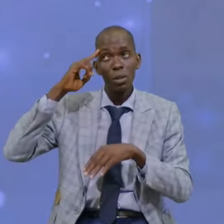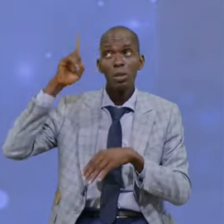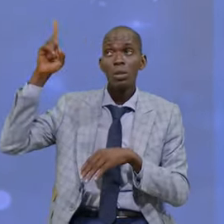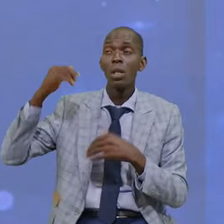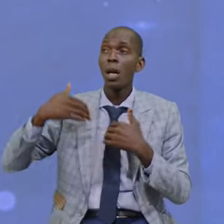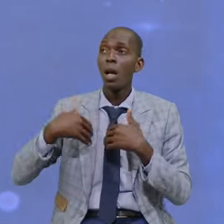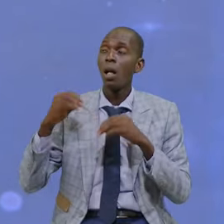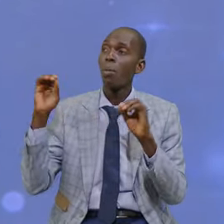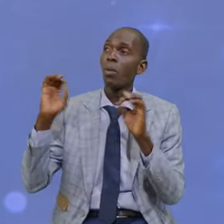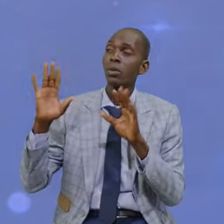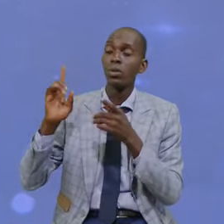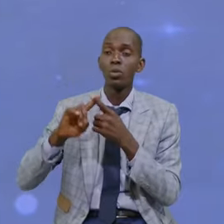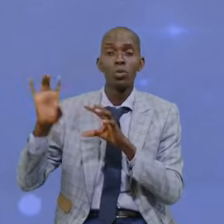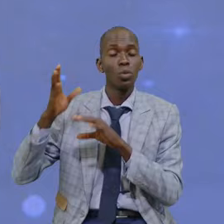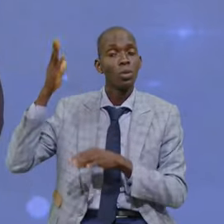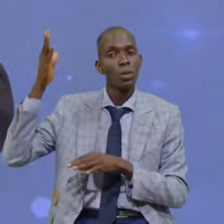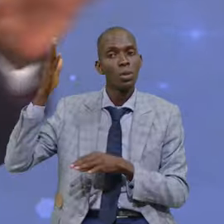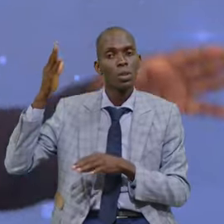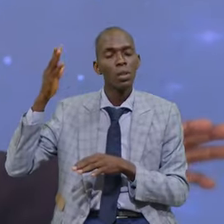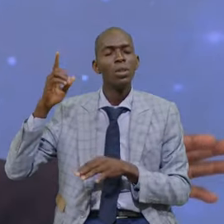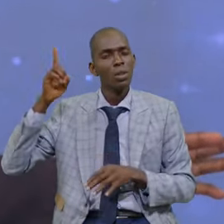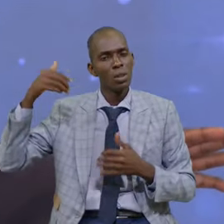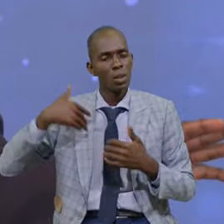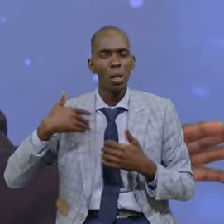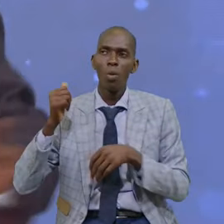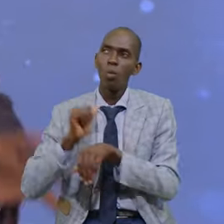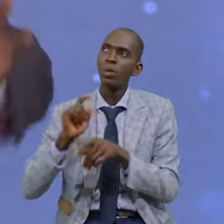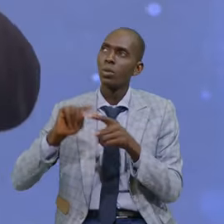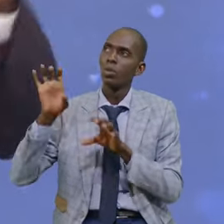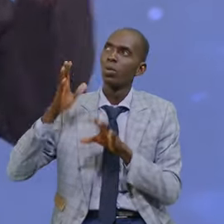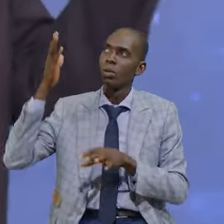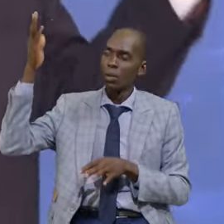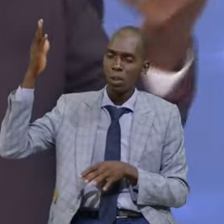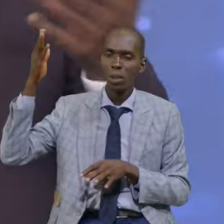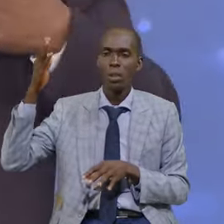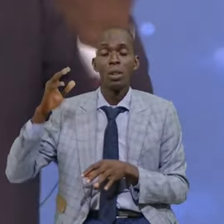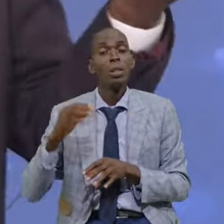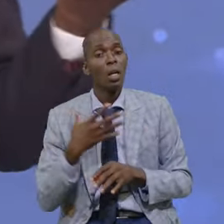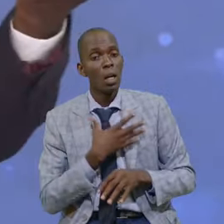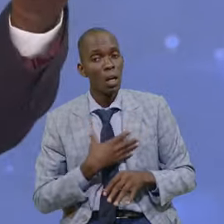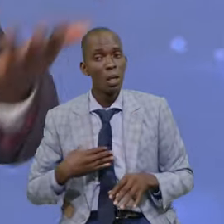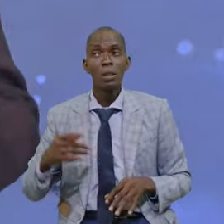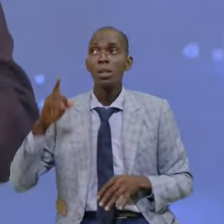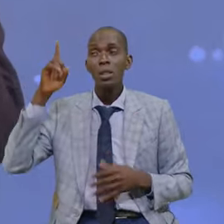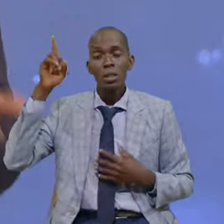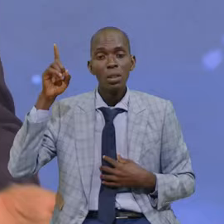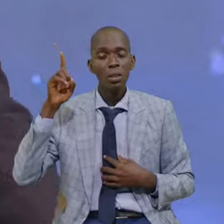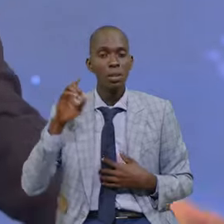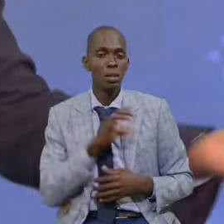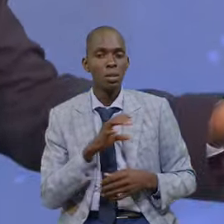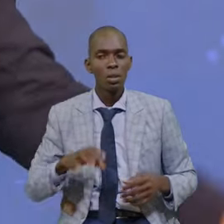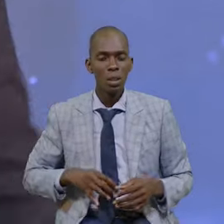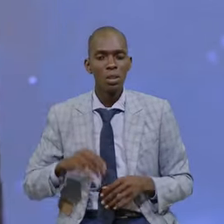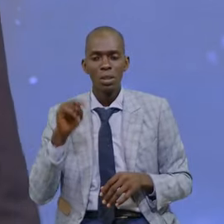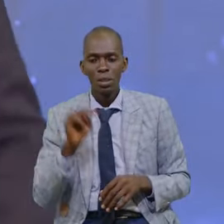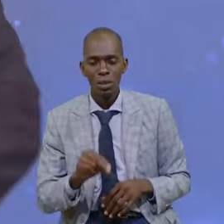on earth. No, but yes. There's nothing he needed for himself that he